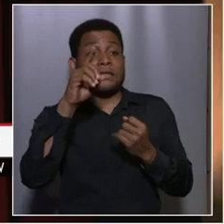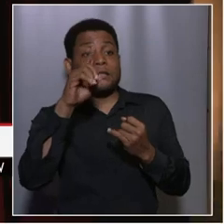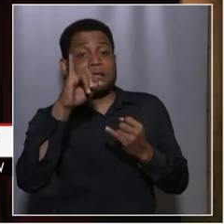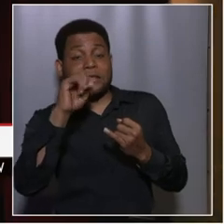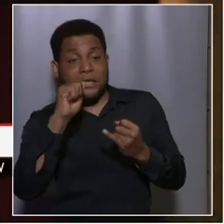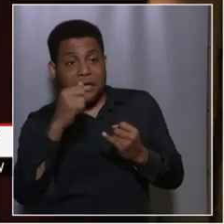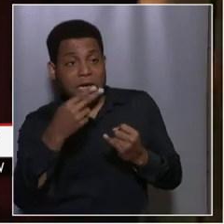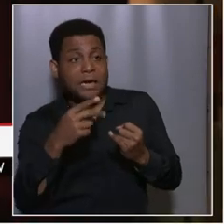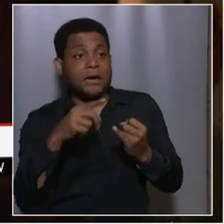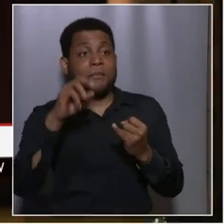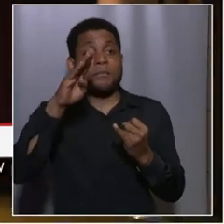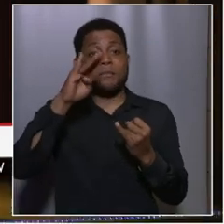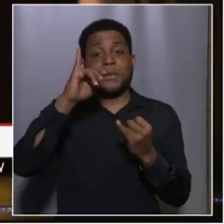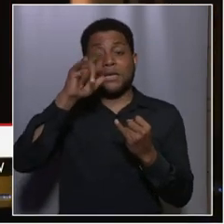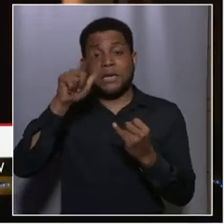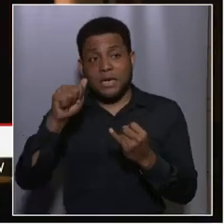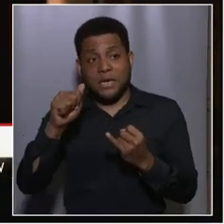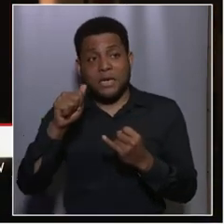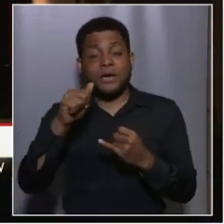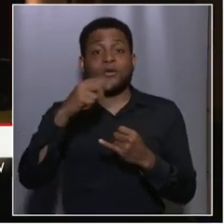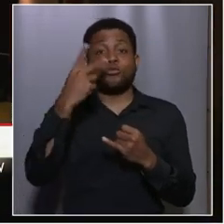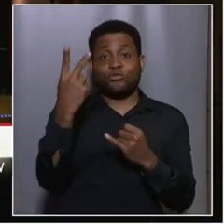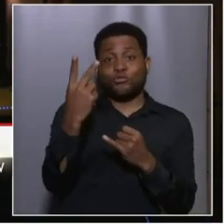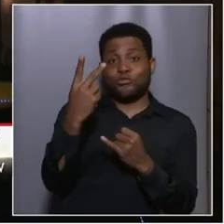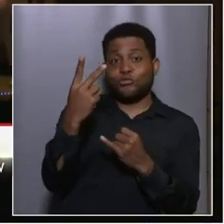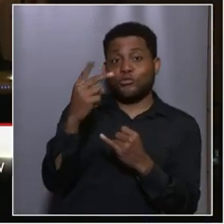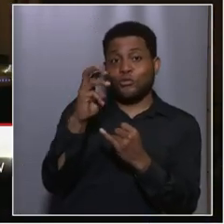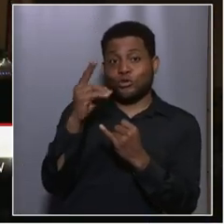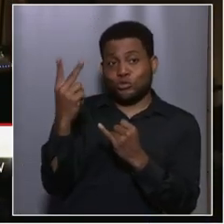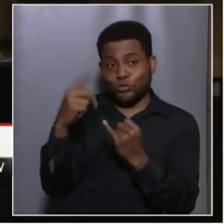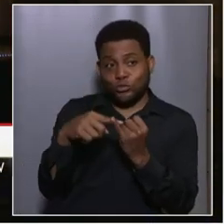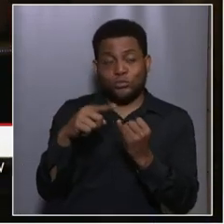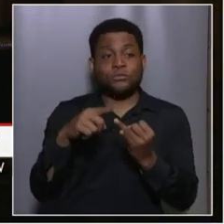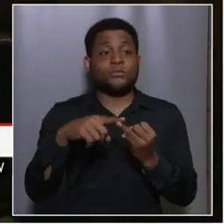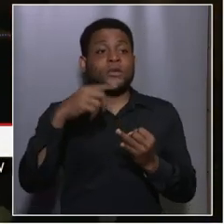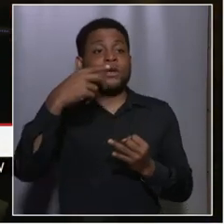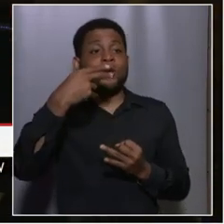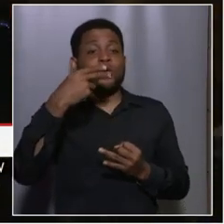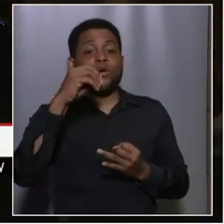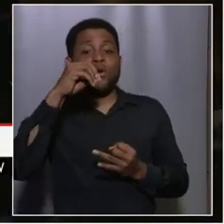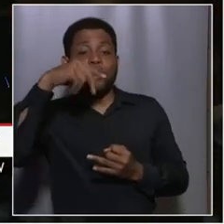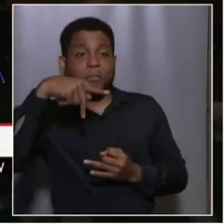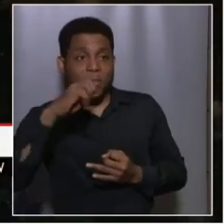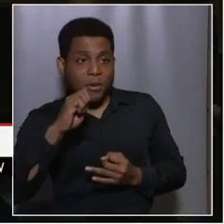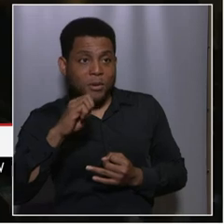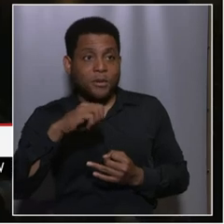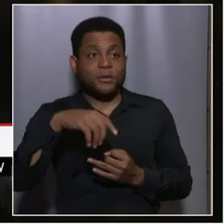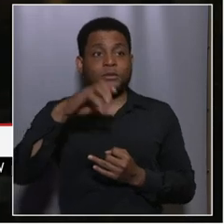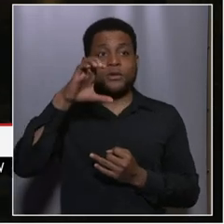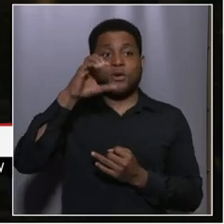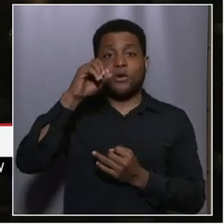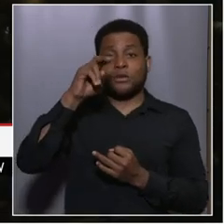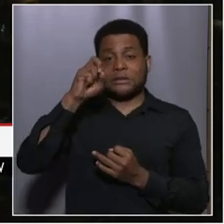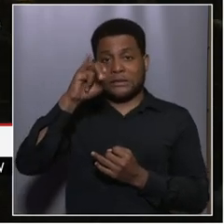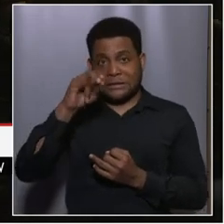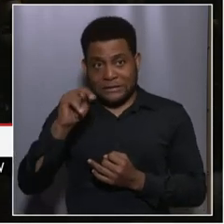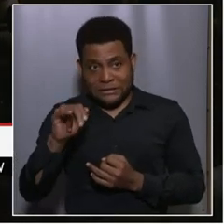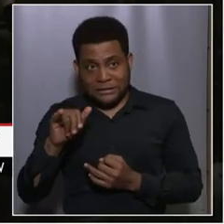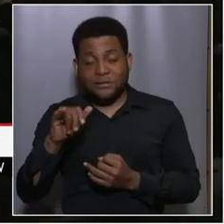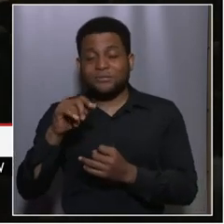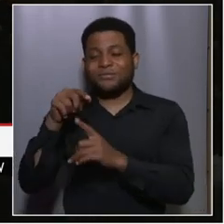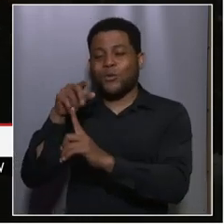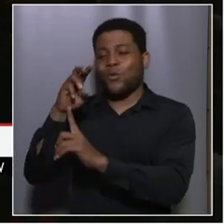Hope Cousin from Ward 3. Where's Hope? There's Hope. Okay, thank you.